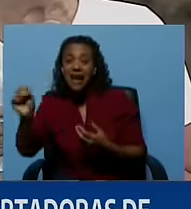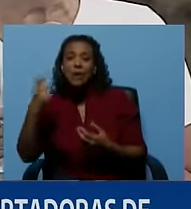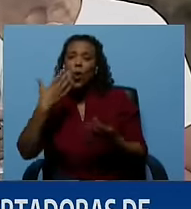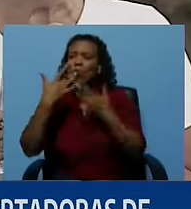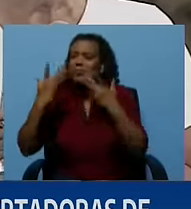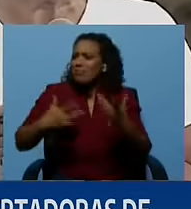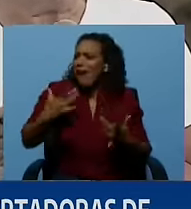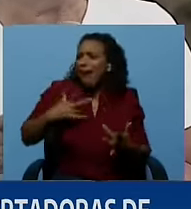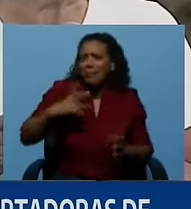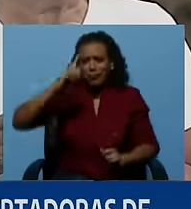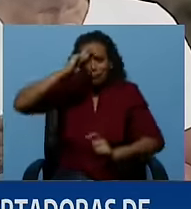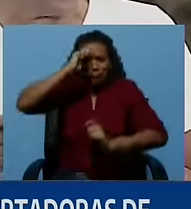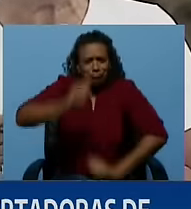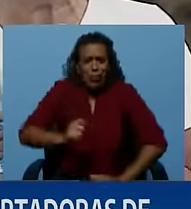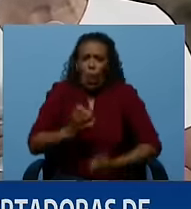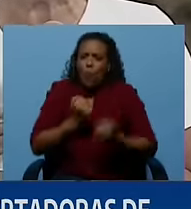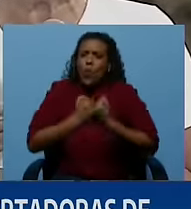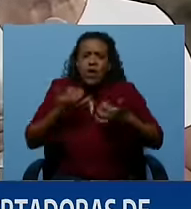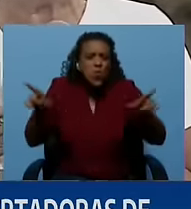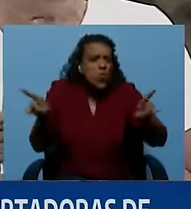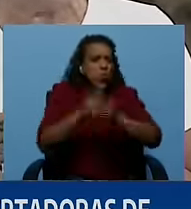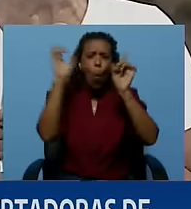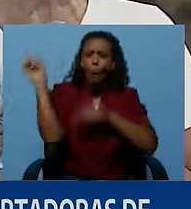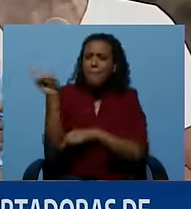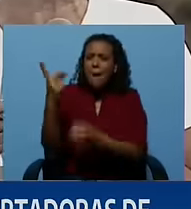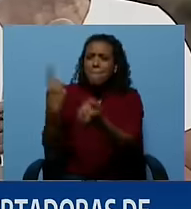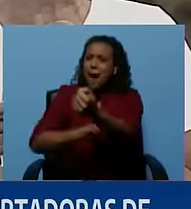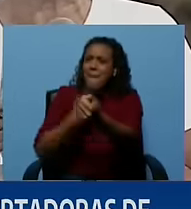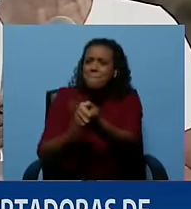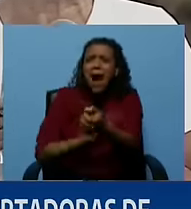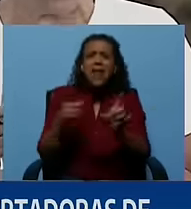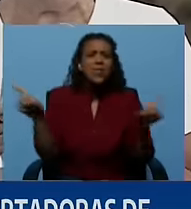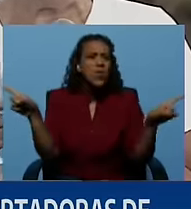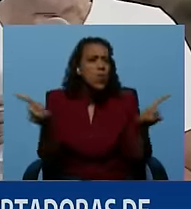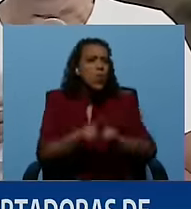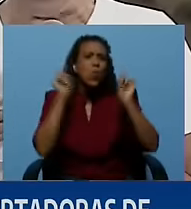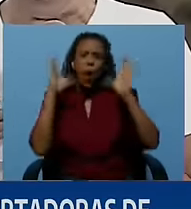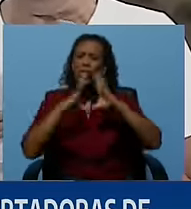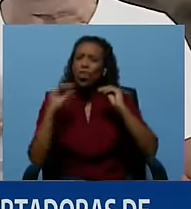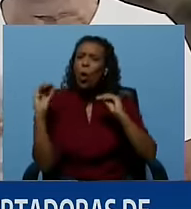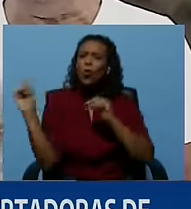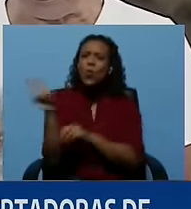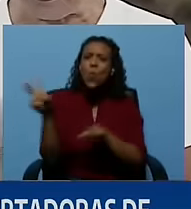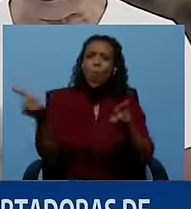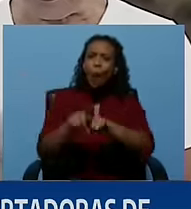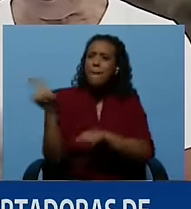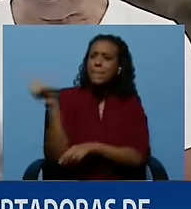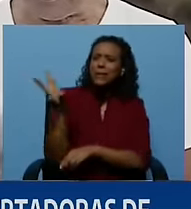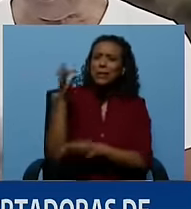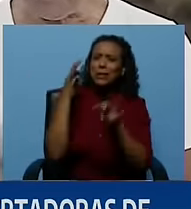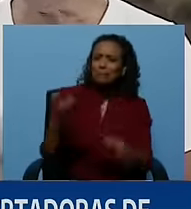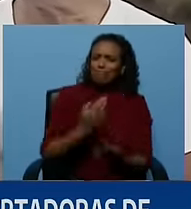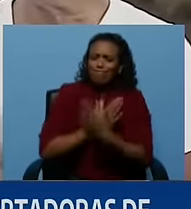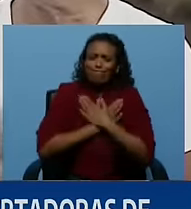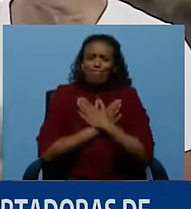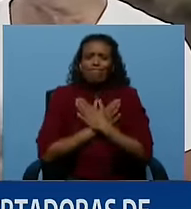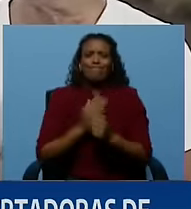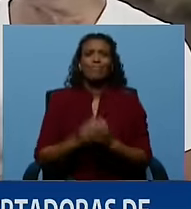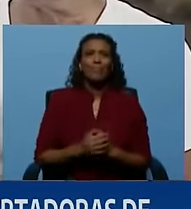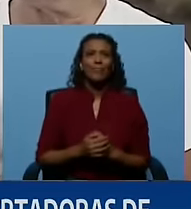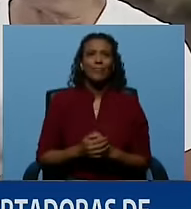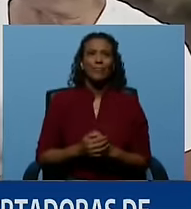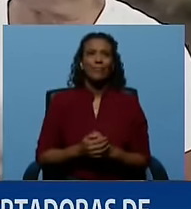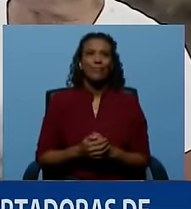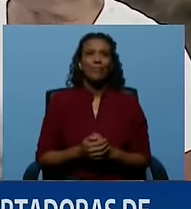a nosotros como si fuésemos hermanos, como si fuéramos todos venezolanos. So we